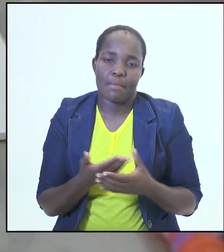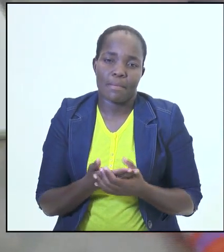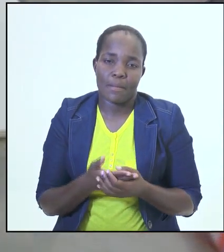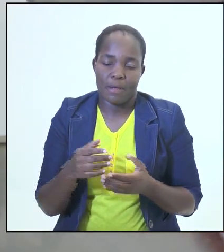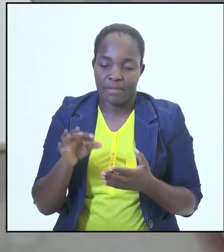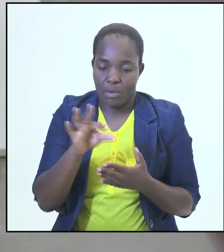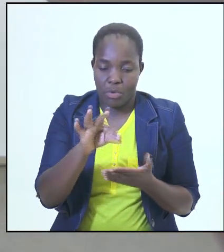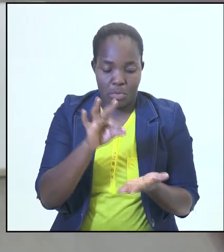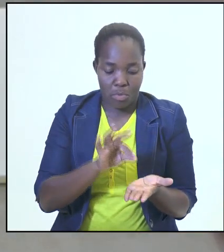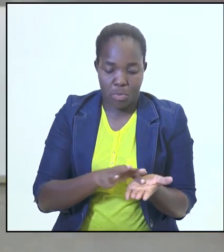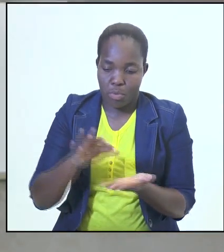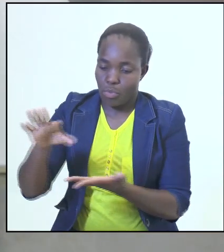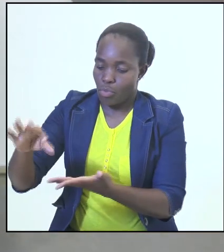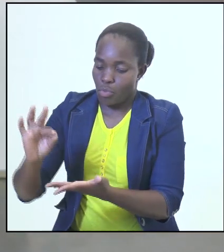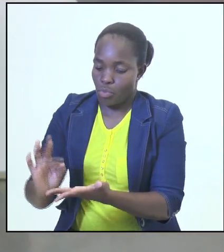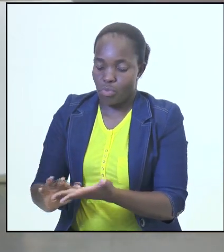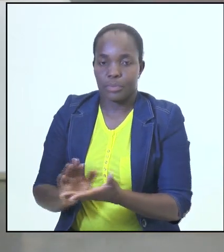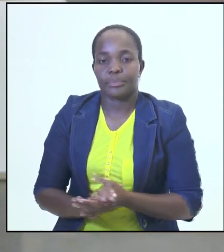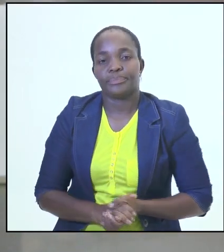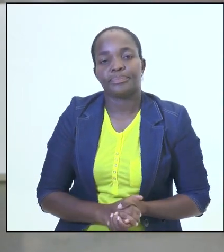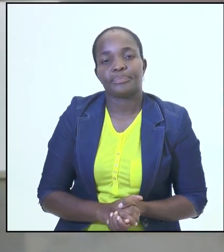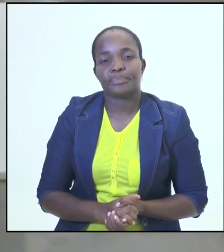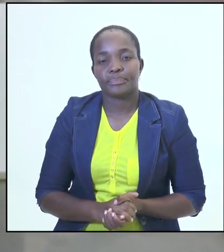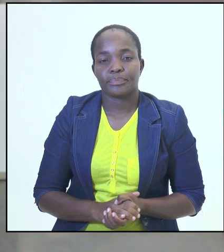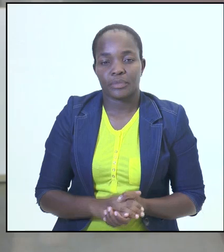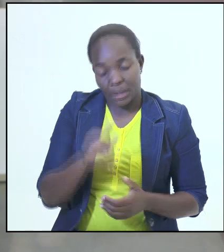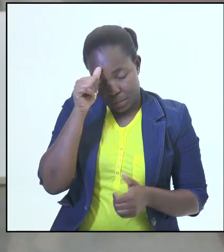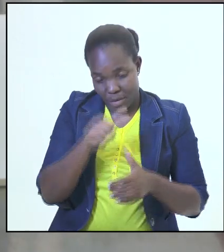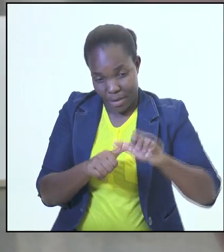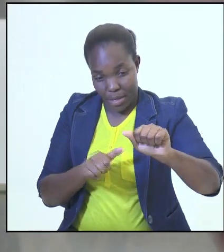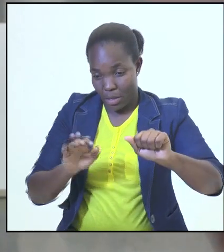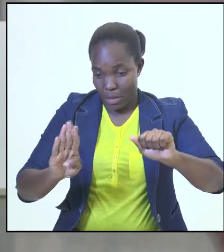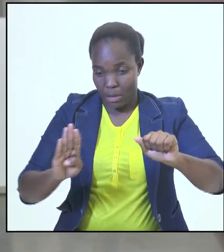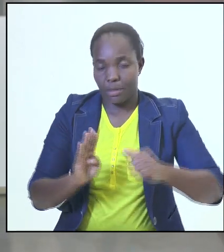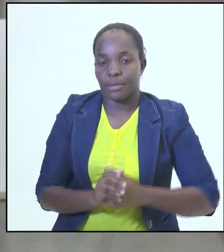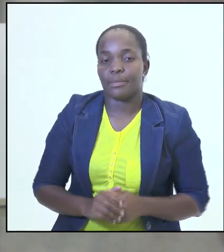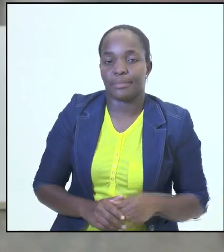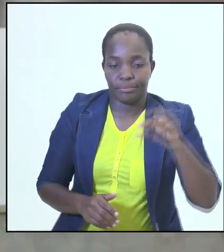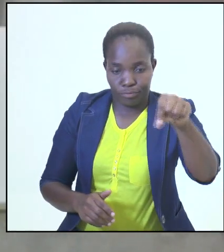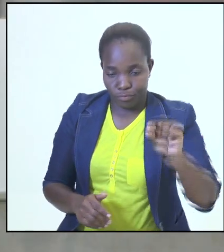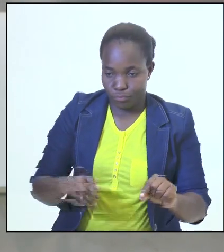And we place the 2 on the white tiles marked A and B alternatively.